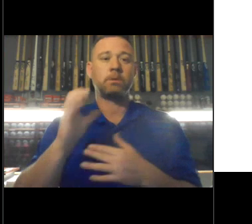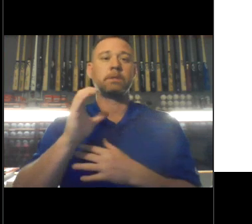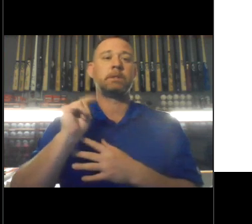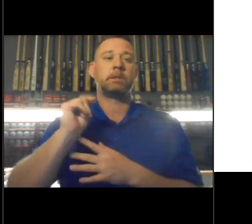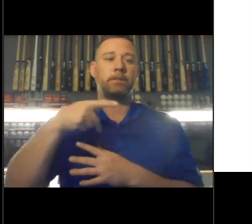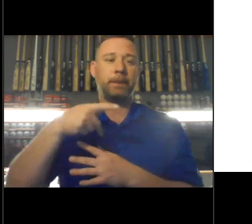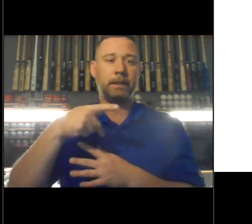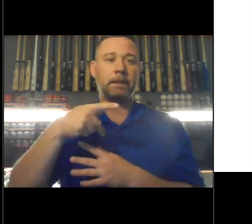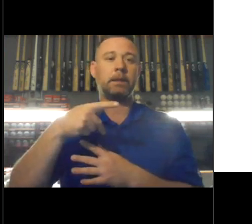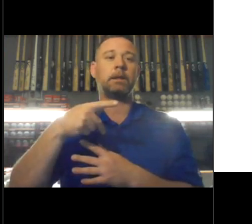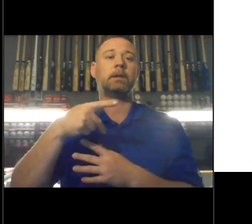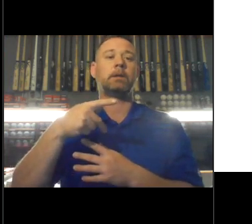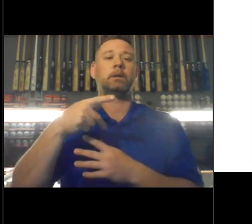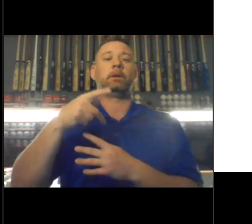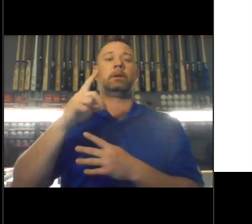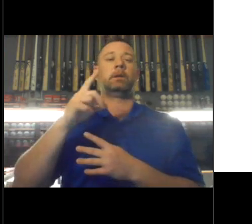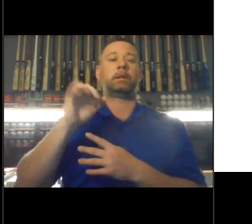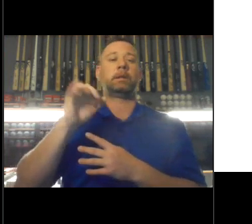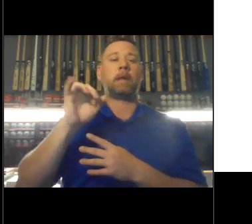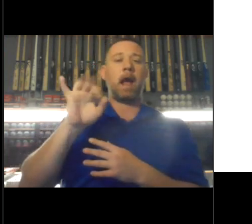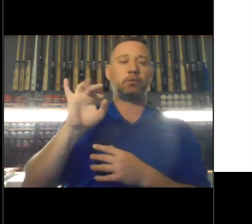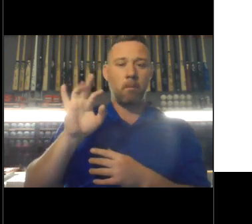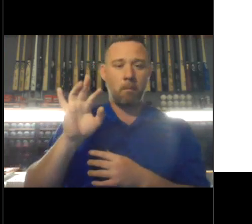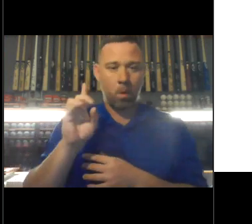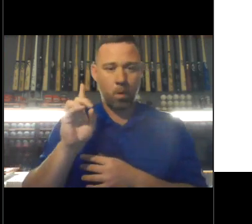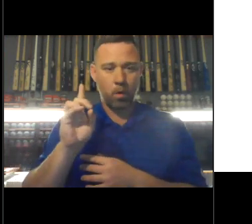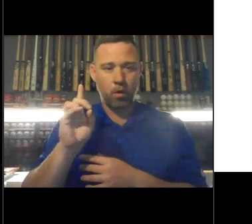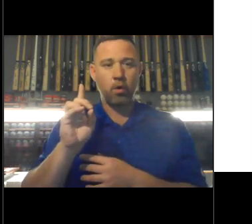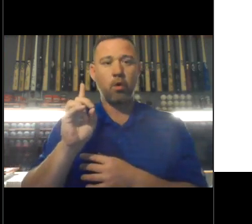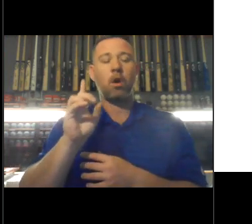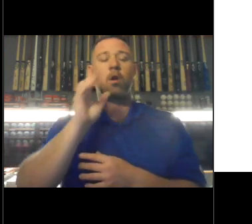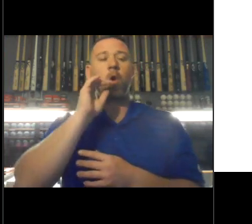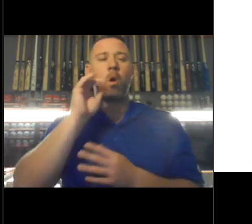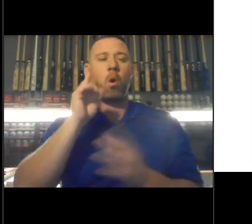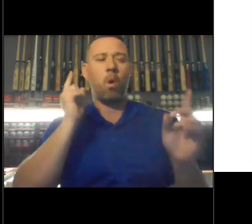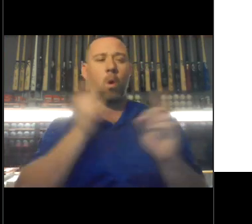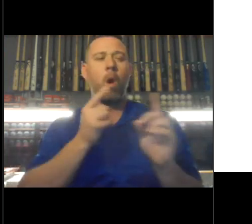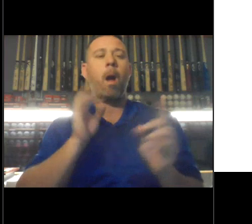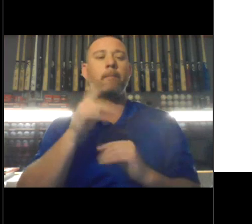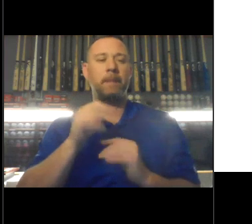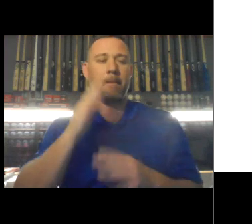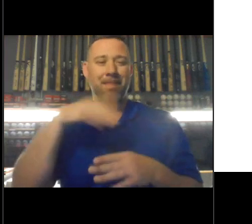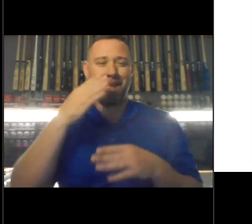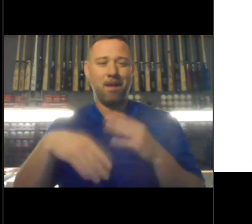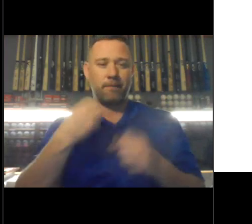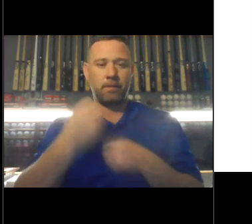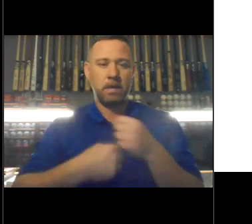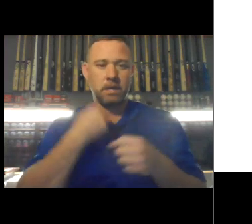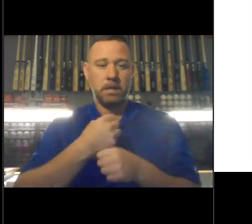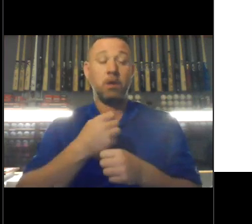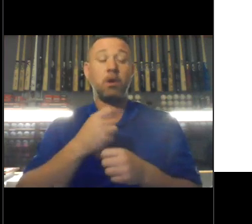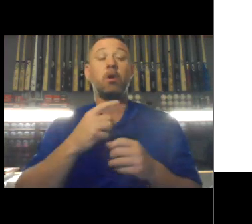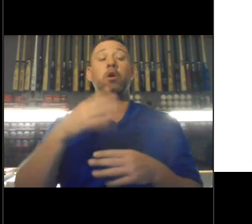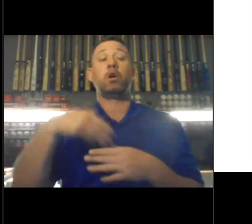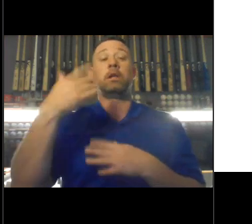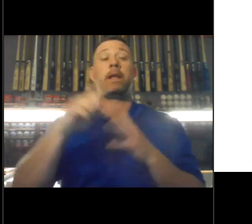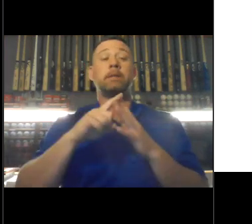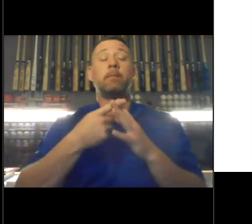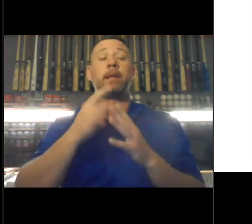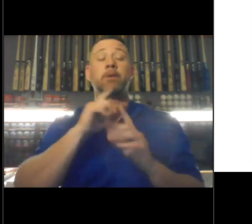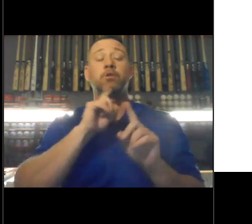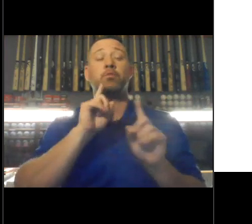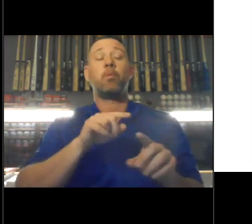CTP dashboard, and our goal is to update that by the end of the year. The next implementation report will also